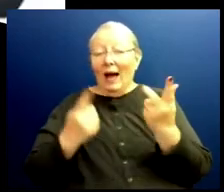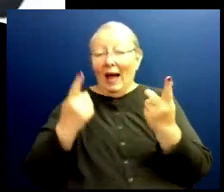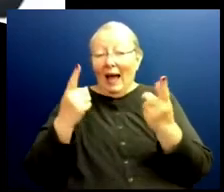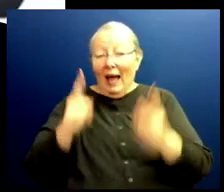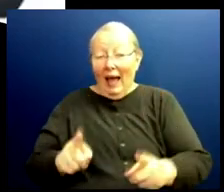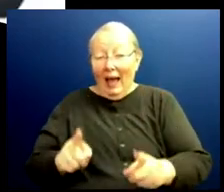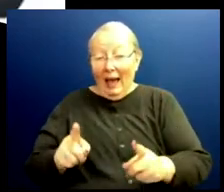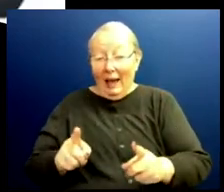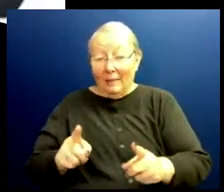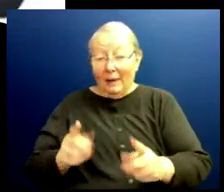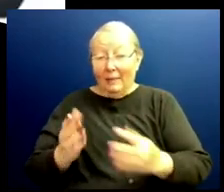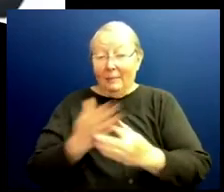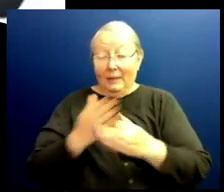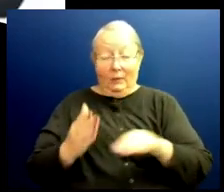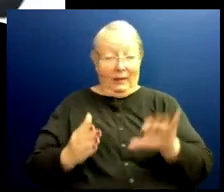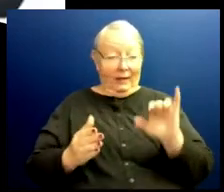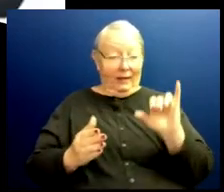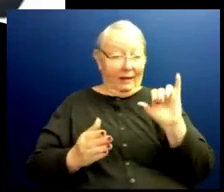that time, just